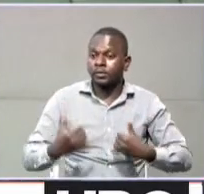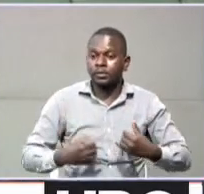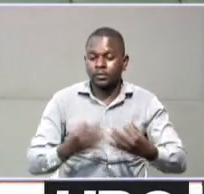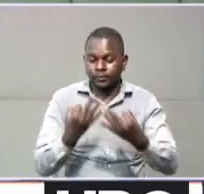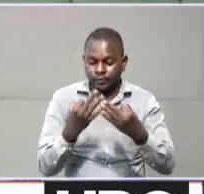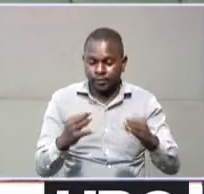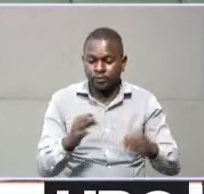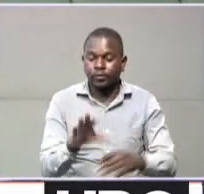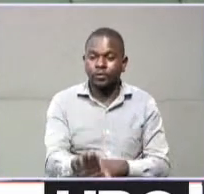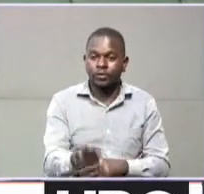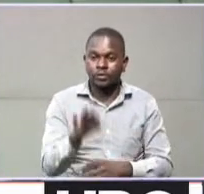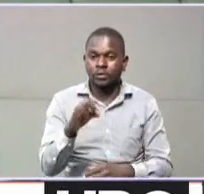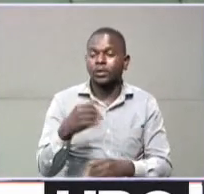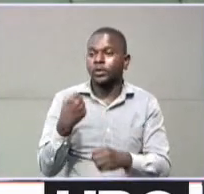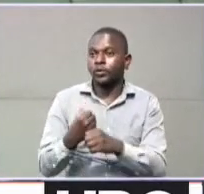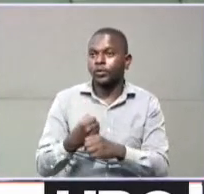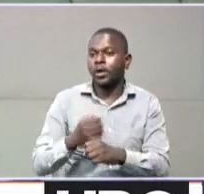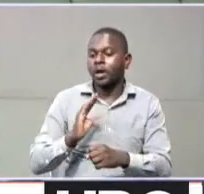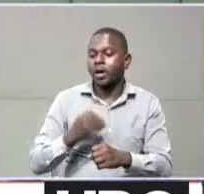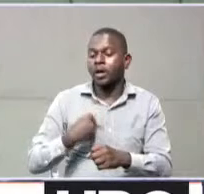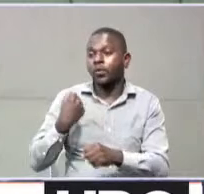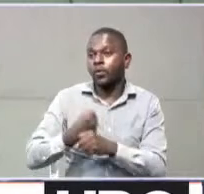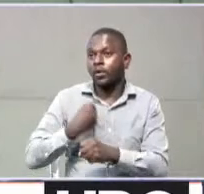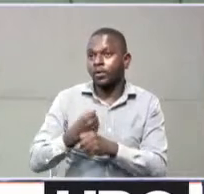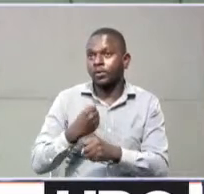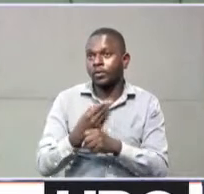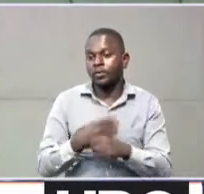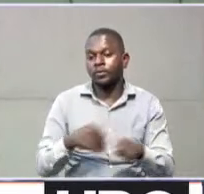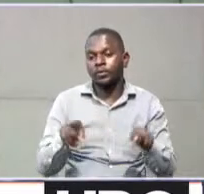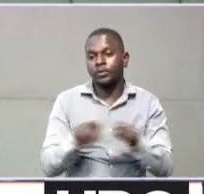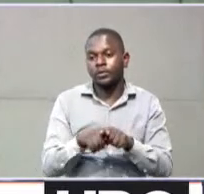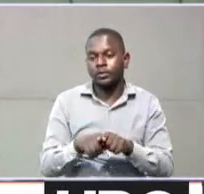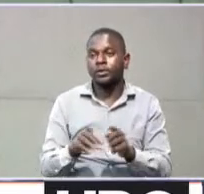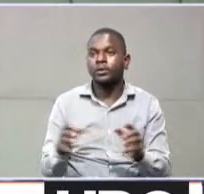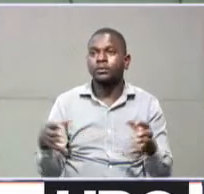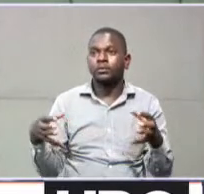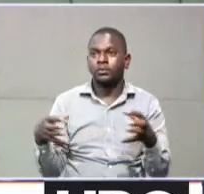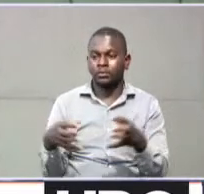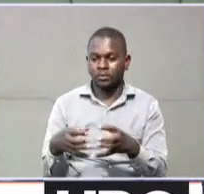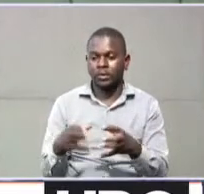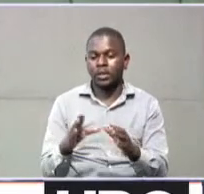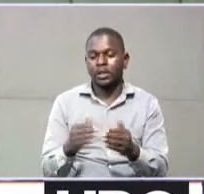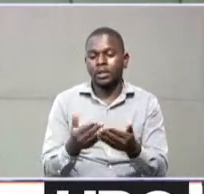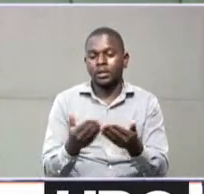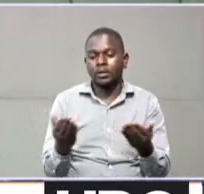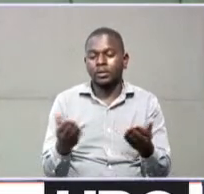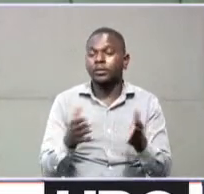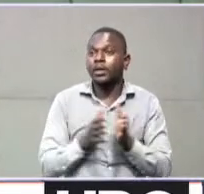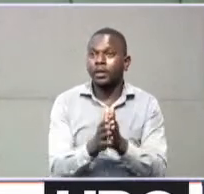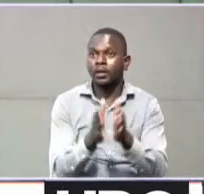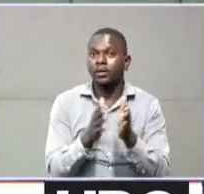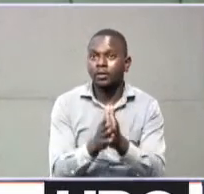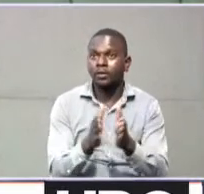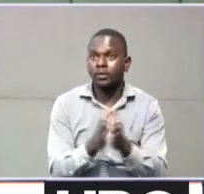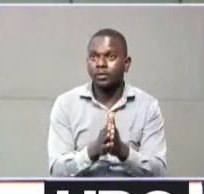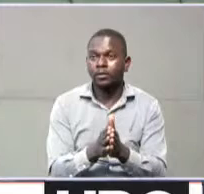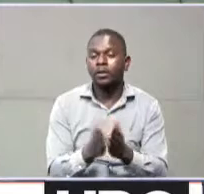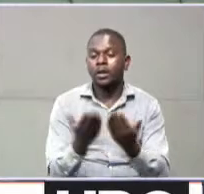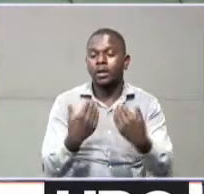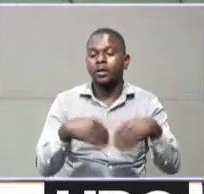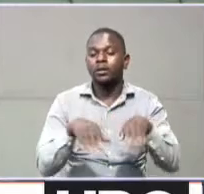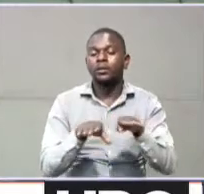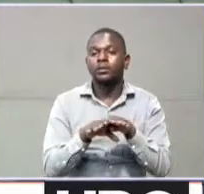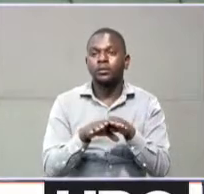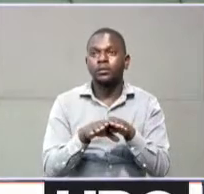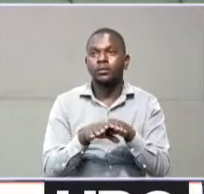choice to perform our functions on the same platforms whatever the interpretation of the in impune